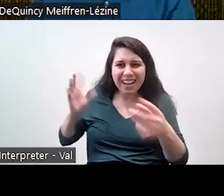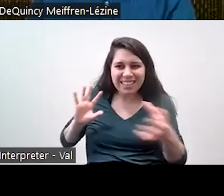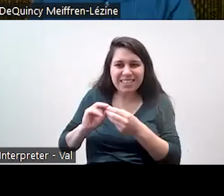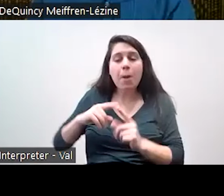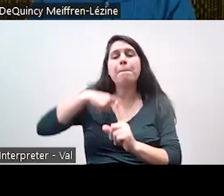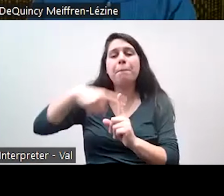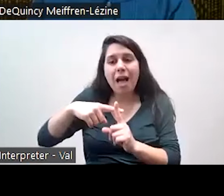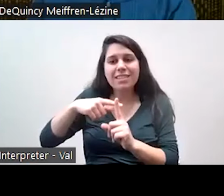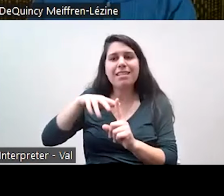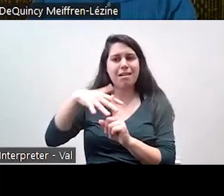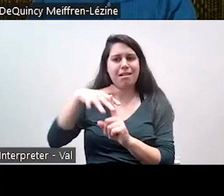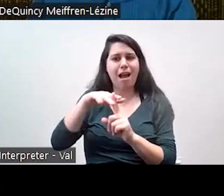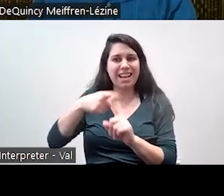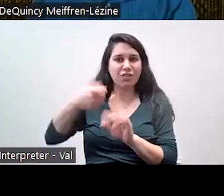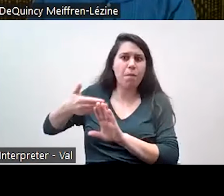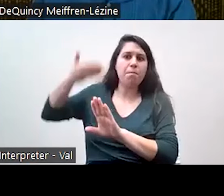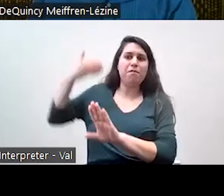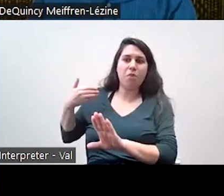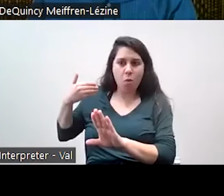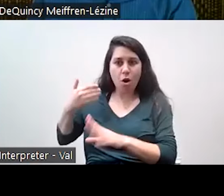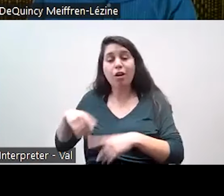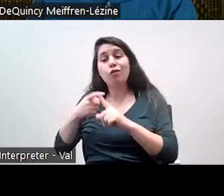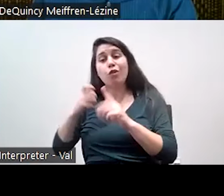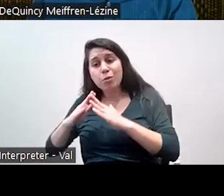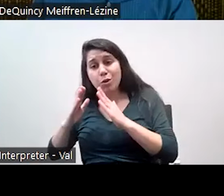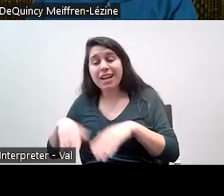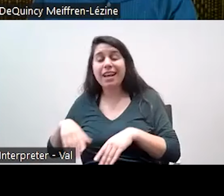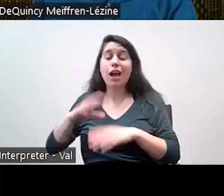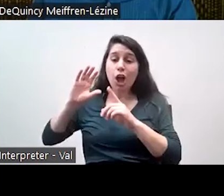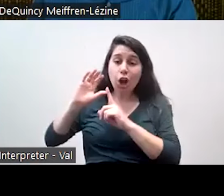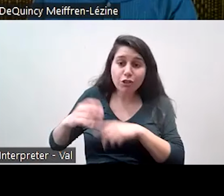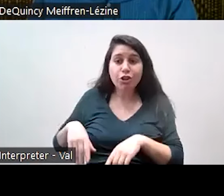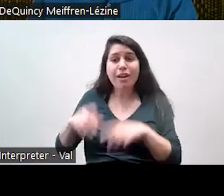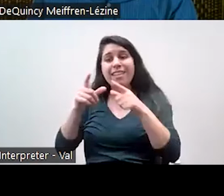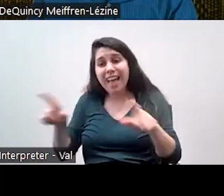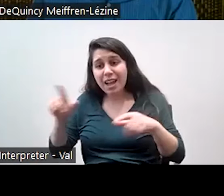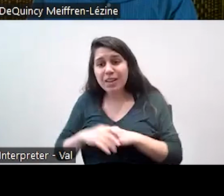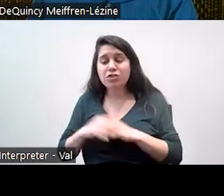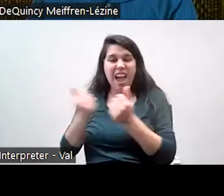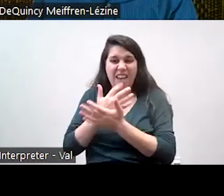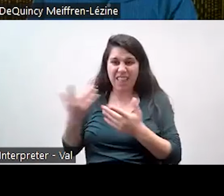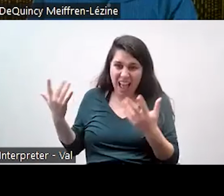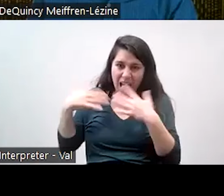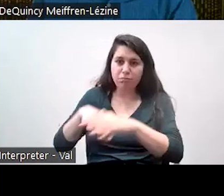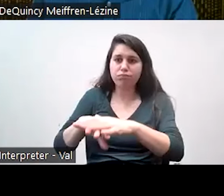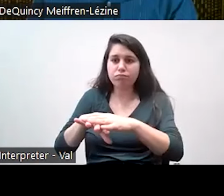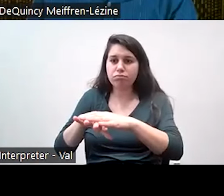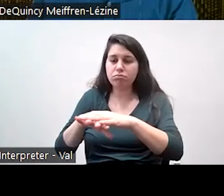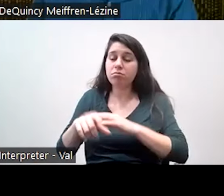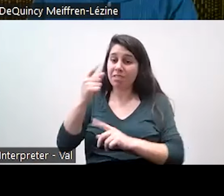context experience from their community, from their culture, from their language, the things that they themselves are